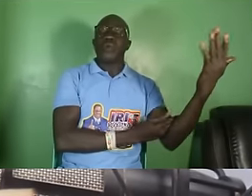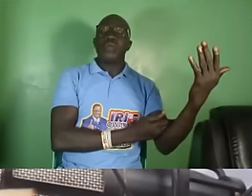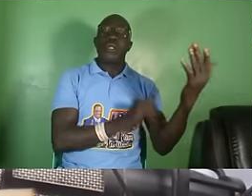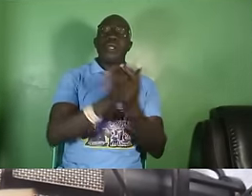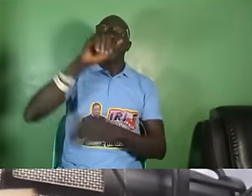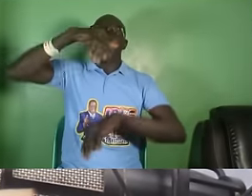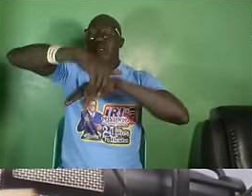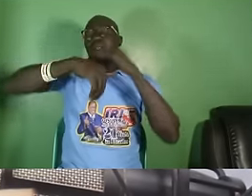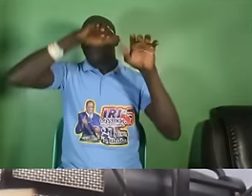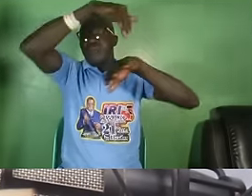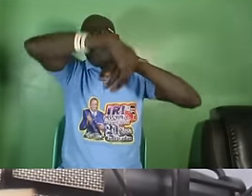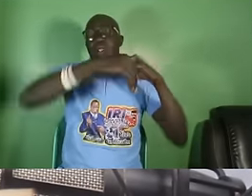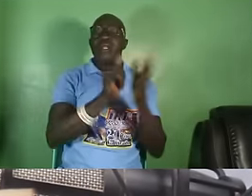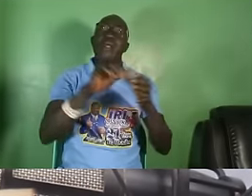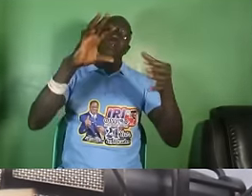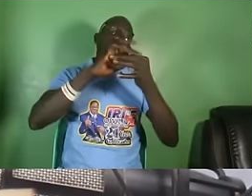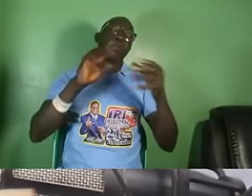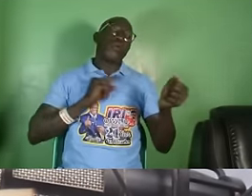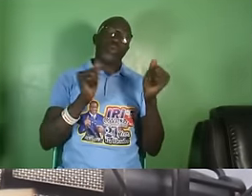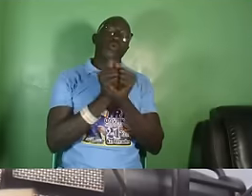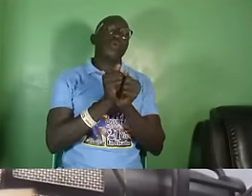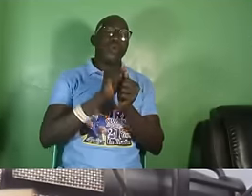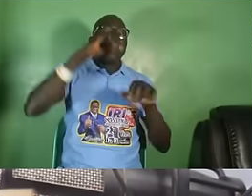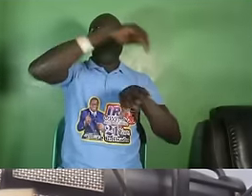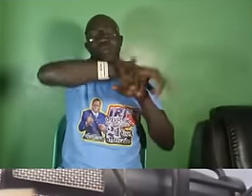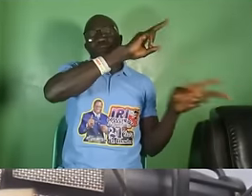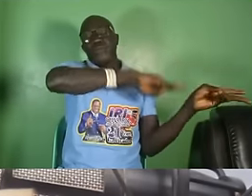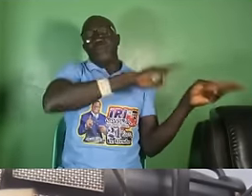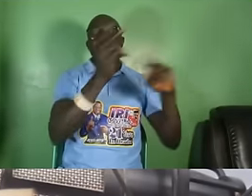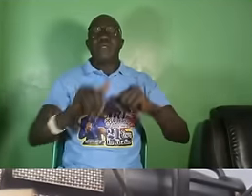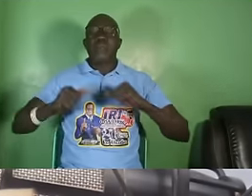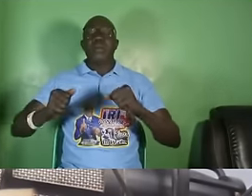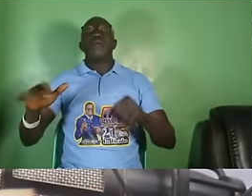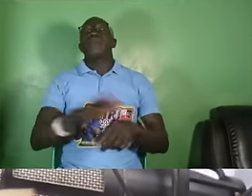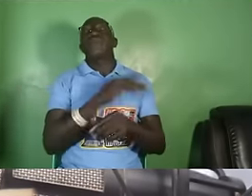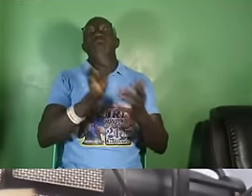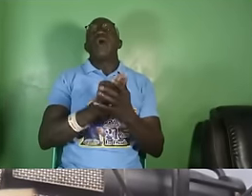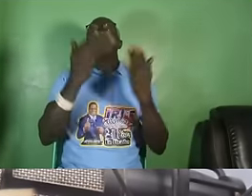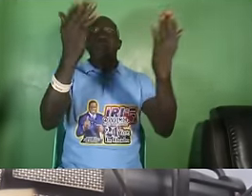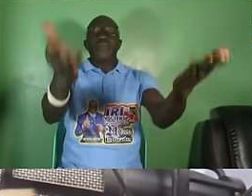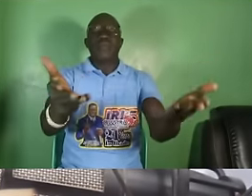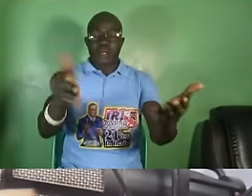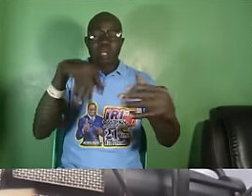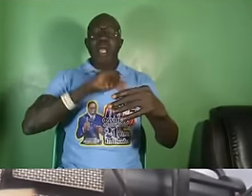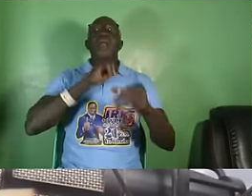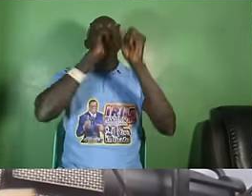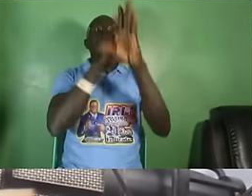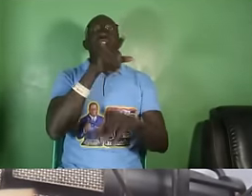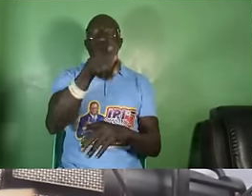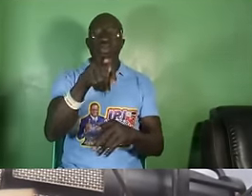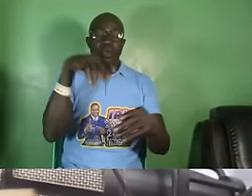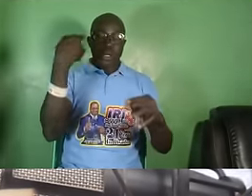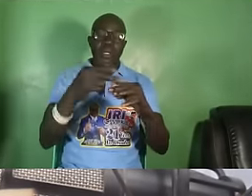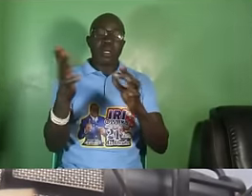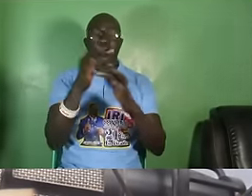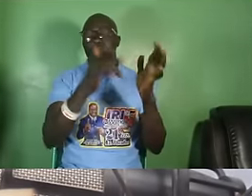Connect with us in this morning. By evening, connect with us also in the video. It's the power of God. Stretch your hand forward. I bless